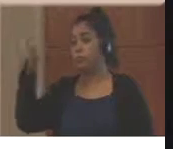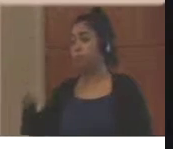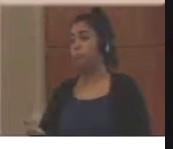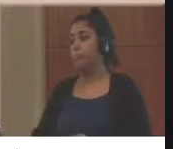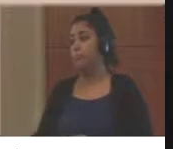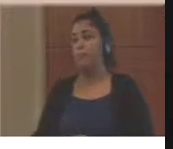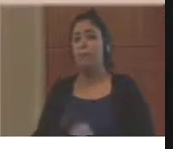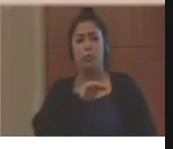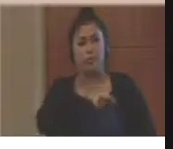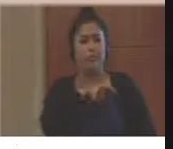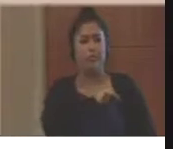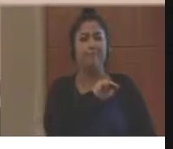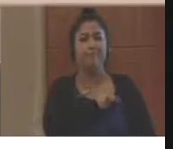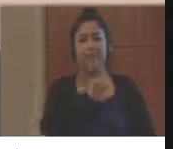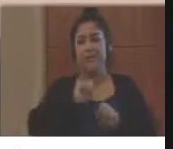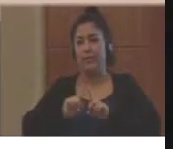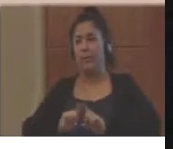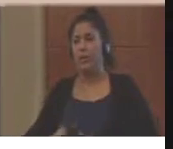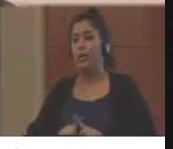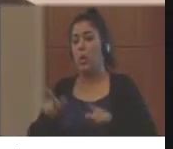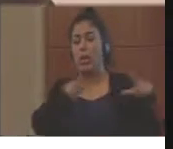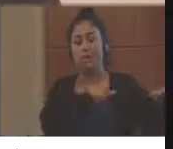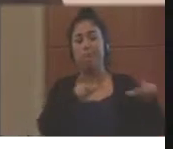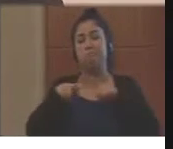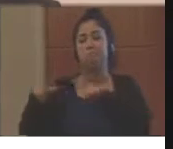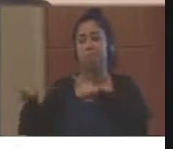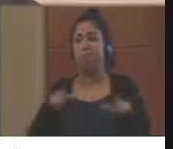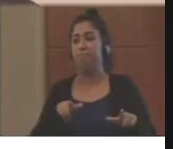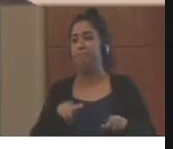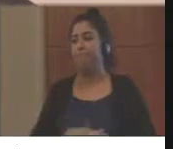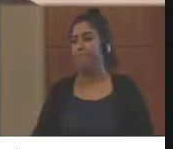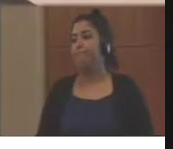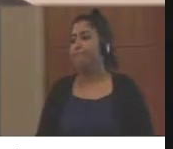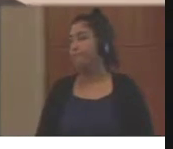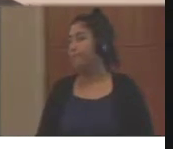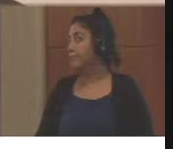the governments, the municipal governments, and